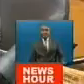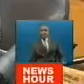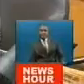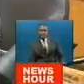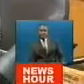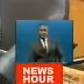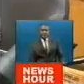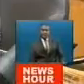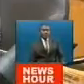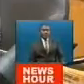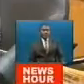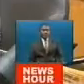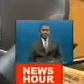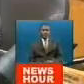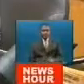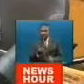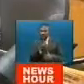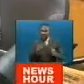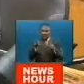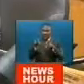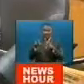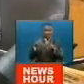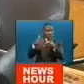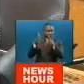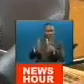selection. Any student who takes care of himself or herself,